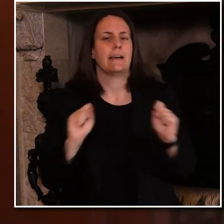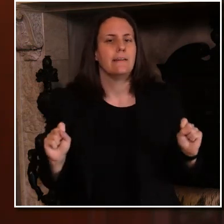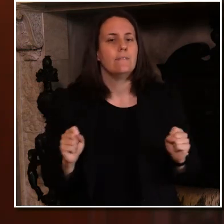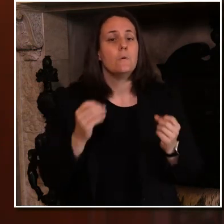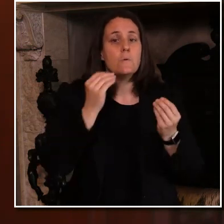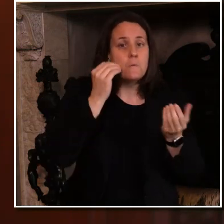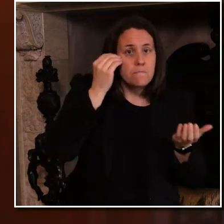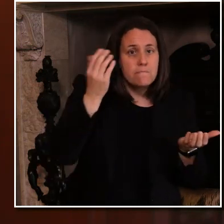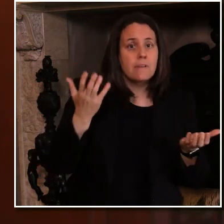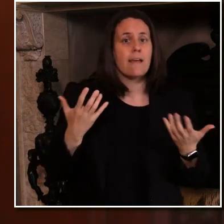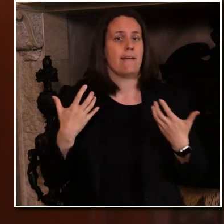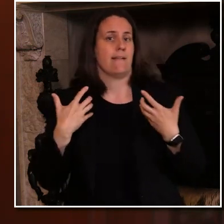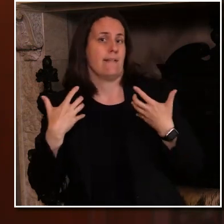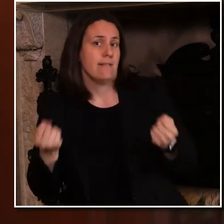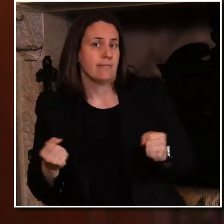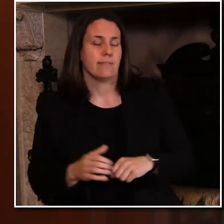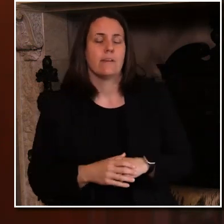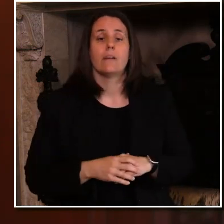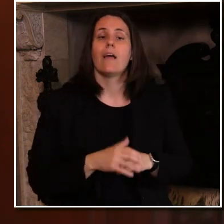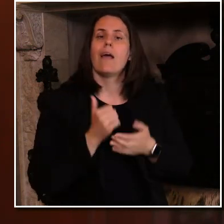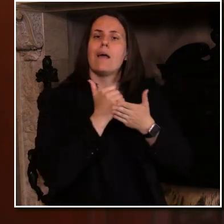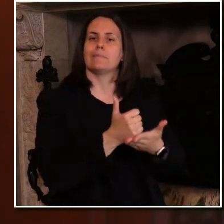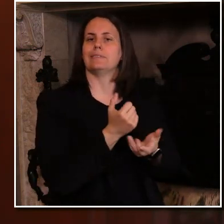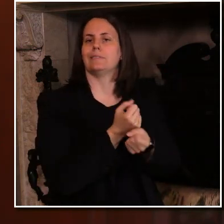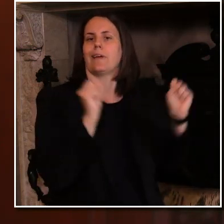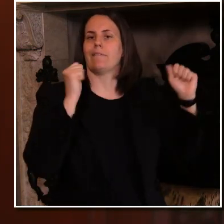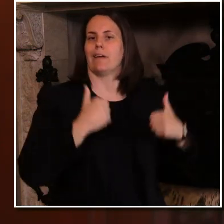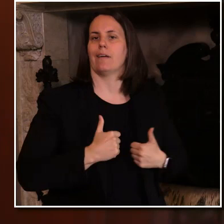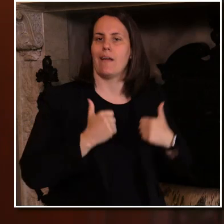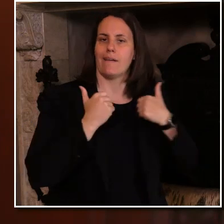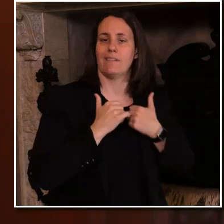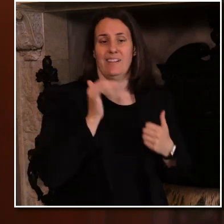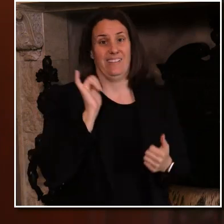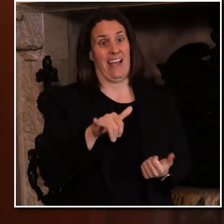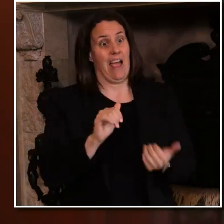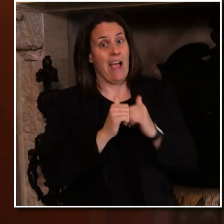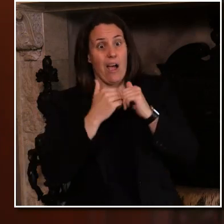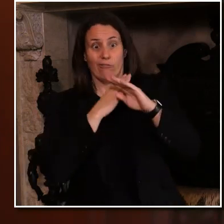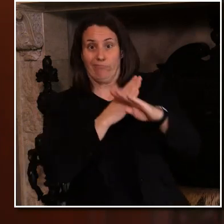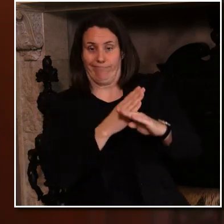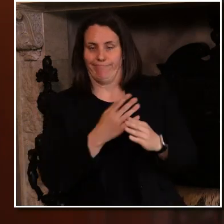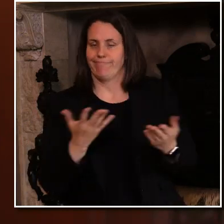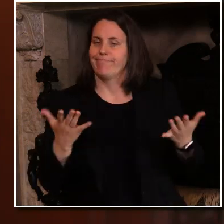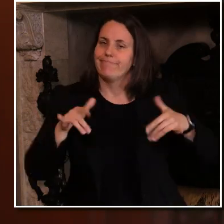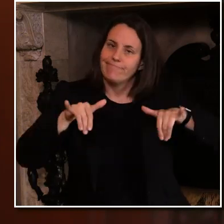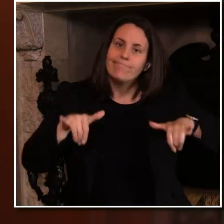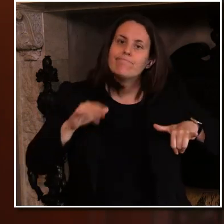best and most effective tool we have to save lives and prevent our hospitals from being